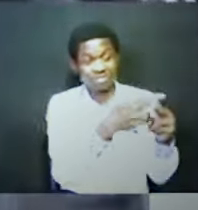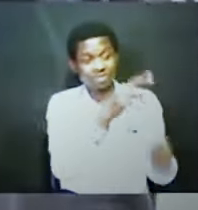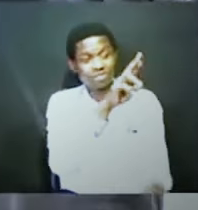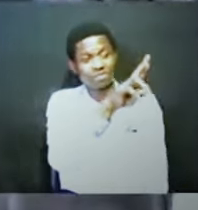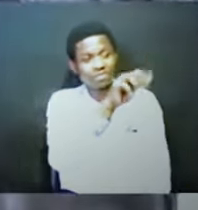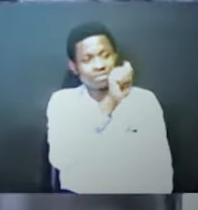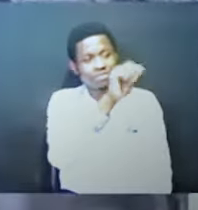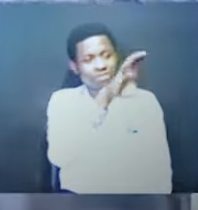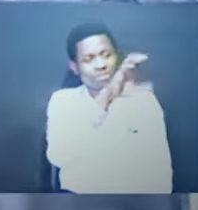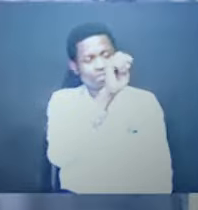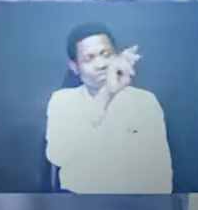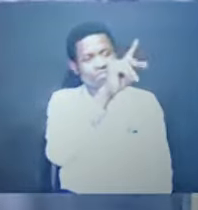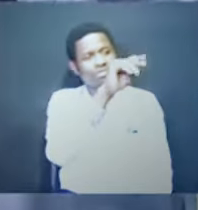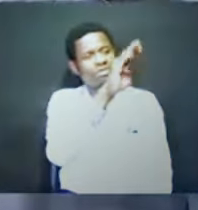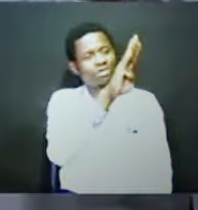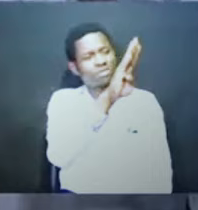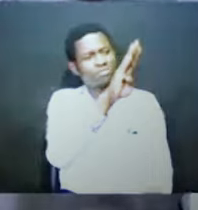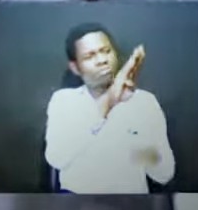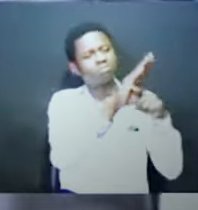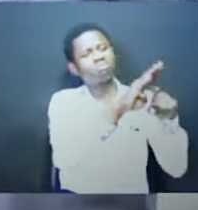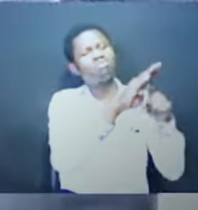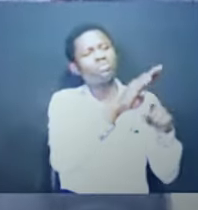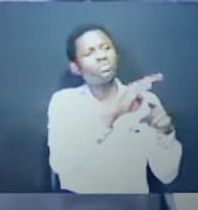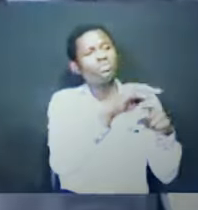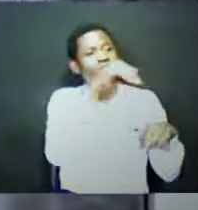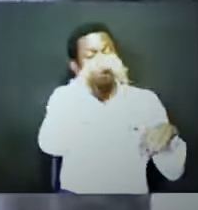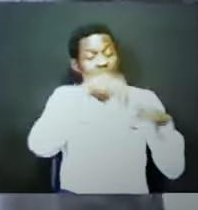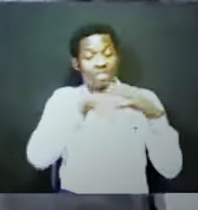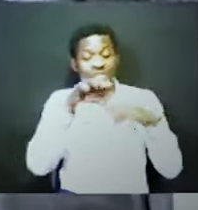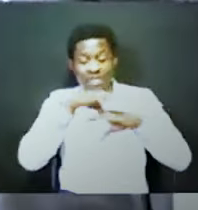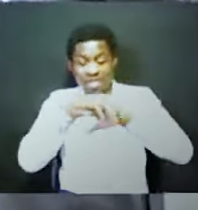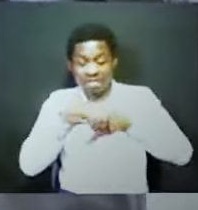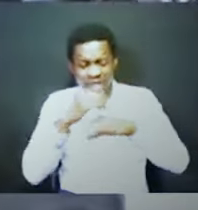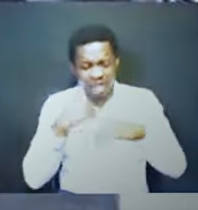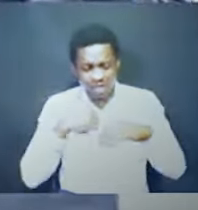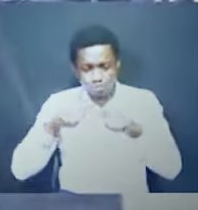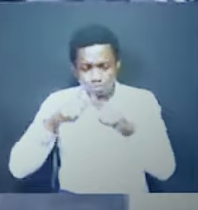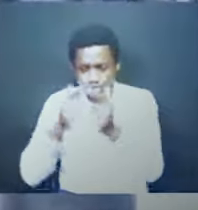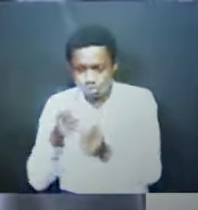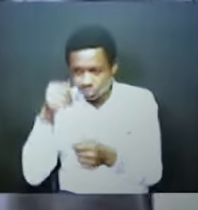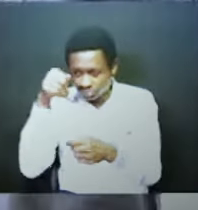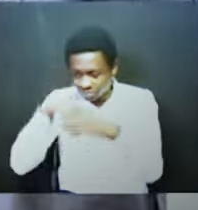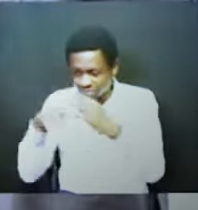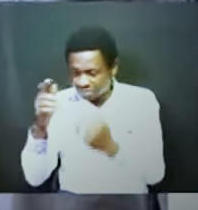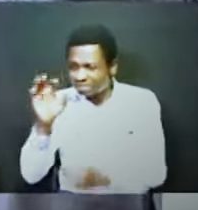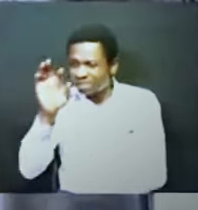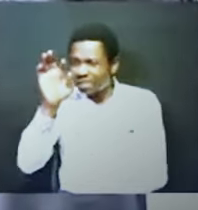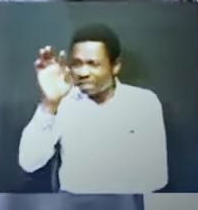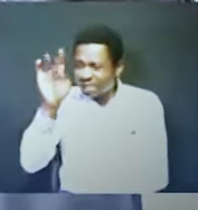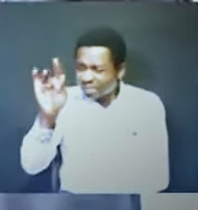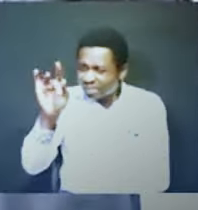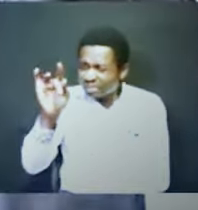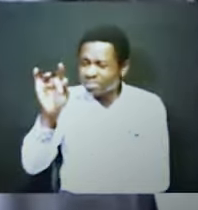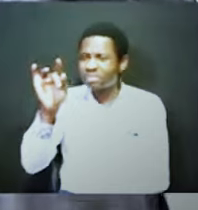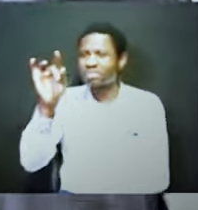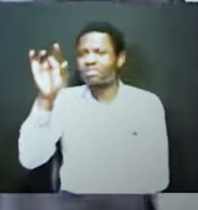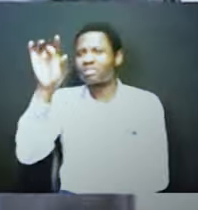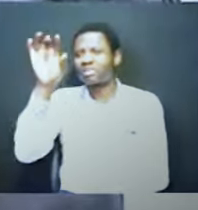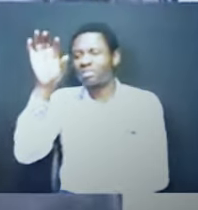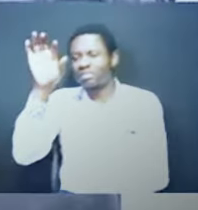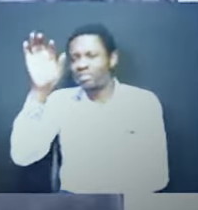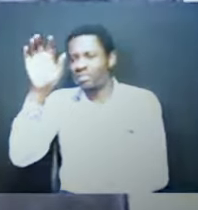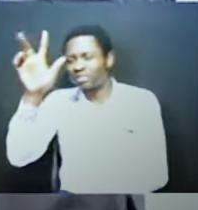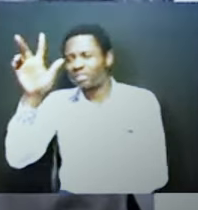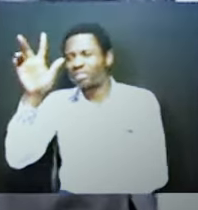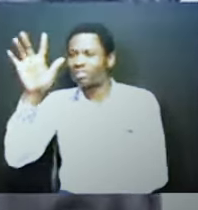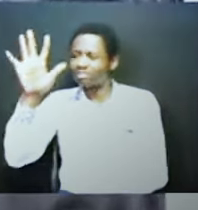Ukọ ingresi aburochire kra wo nkra beta bia wo shaase ebeye mfia pem aha wotwe ani aduasa num